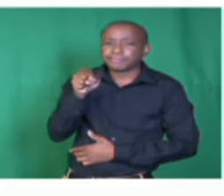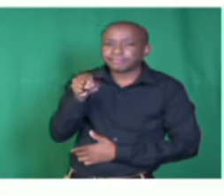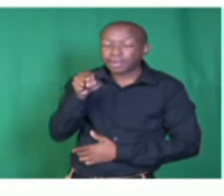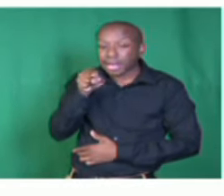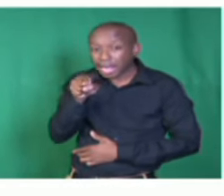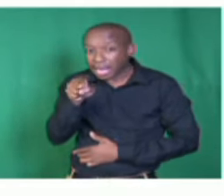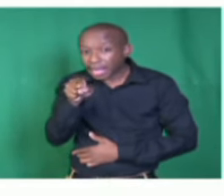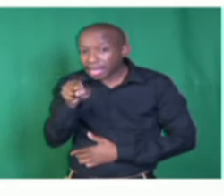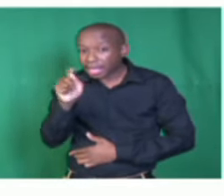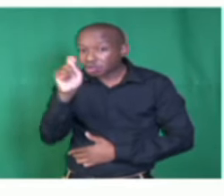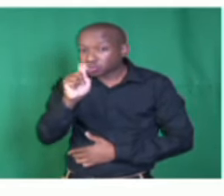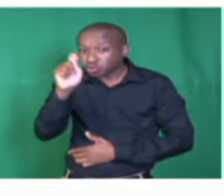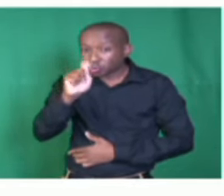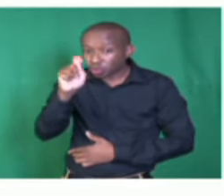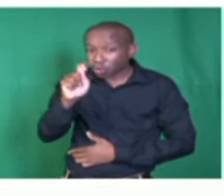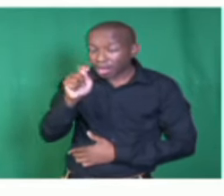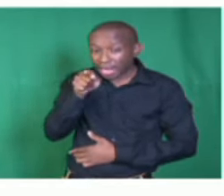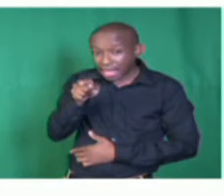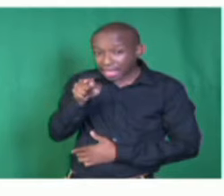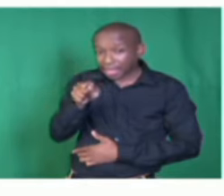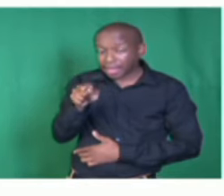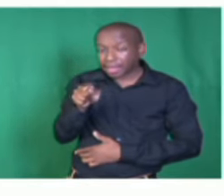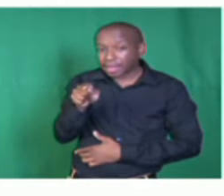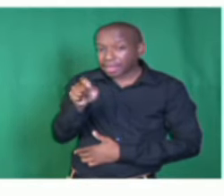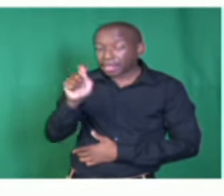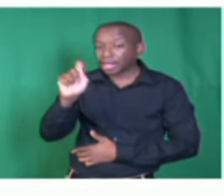also known as the Pentateuch.